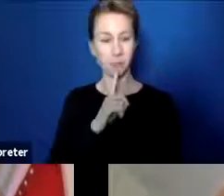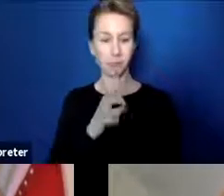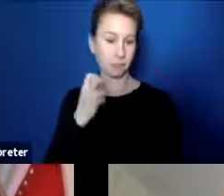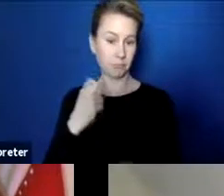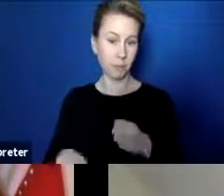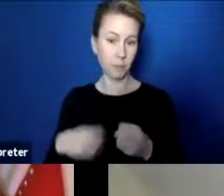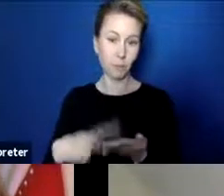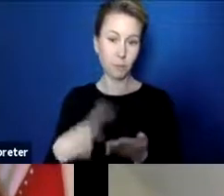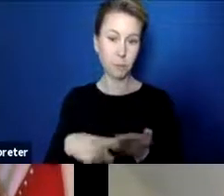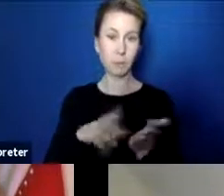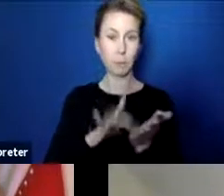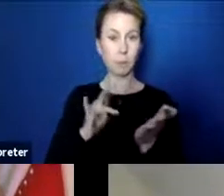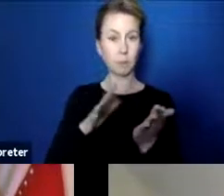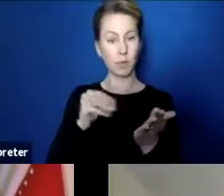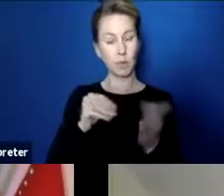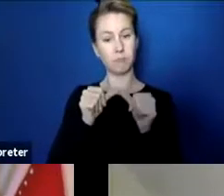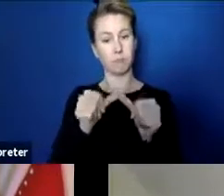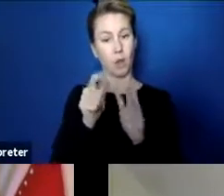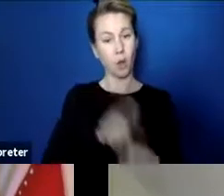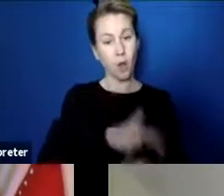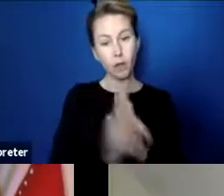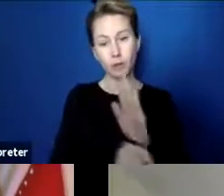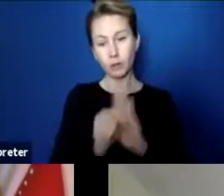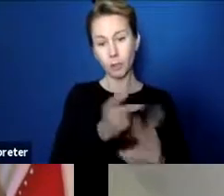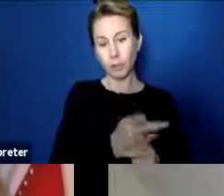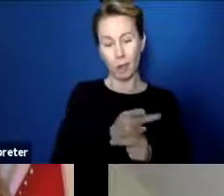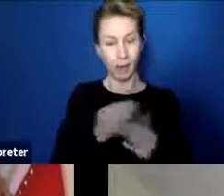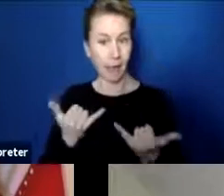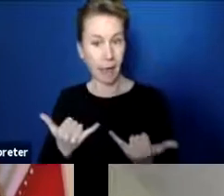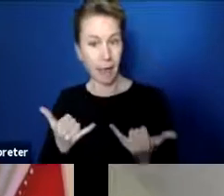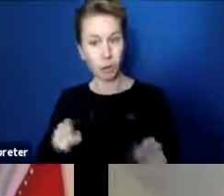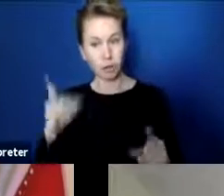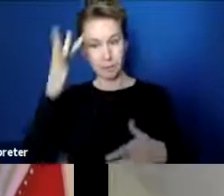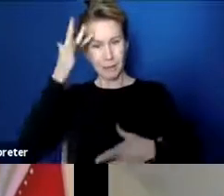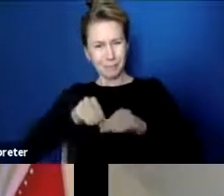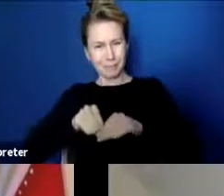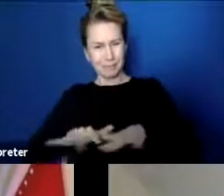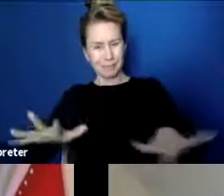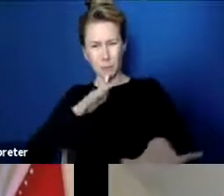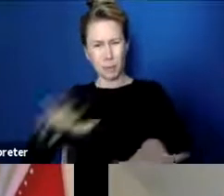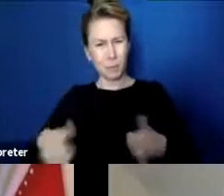you to Pilar Marsh and Ebony Gaitan for providing ASL translation today.